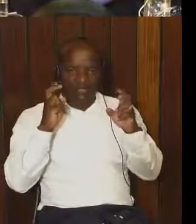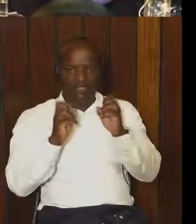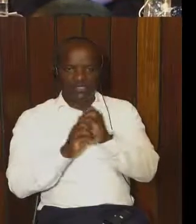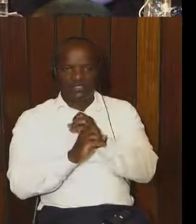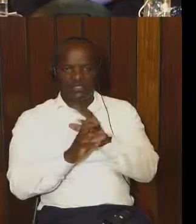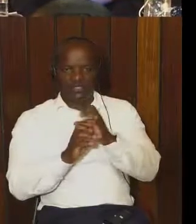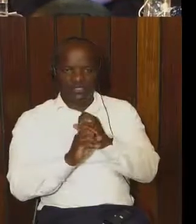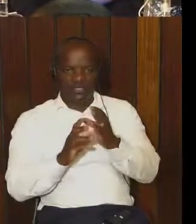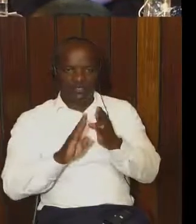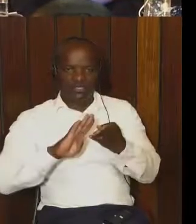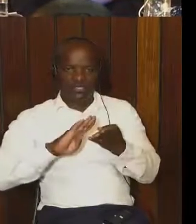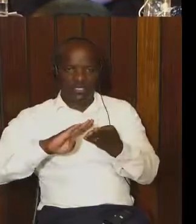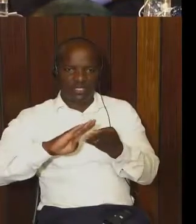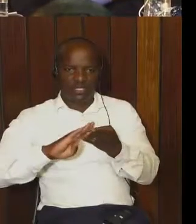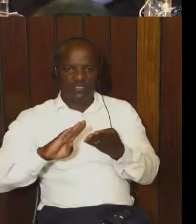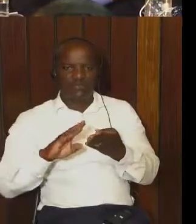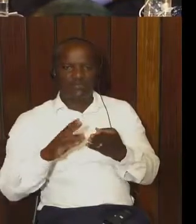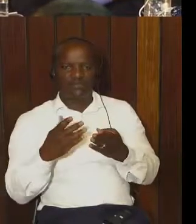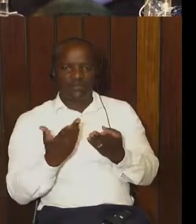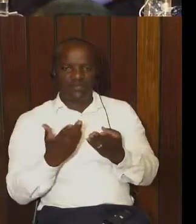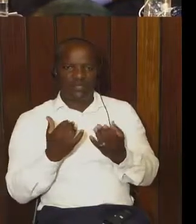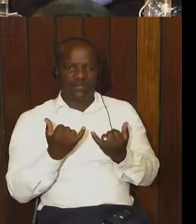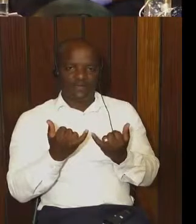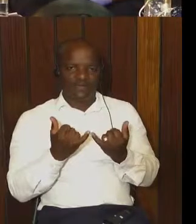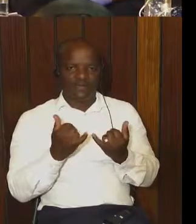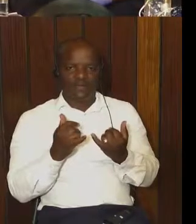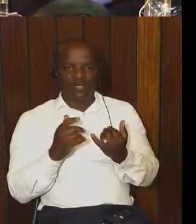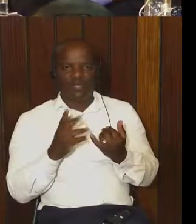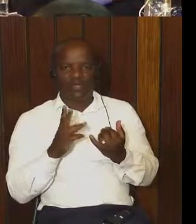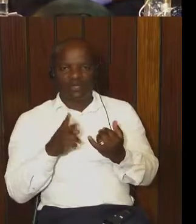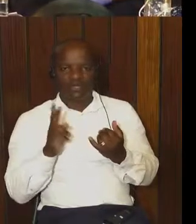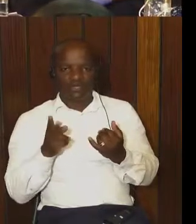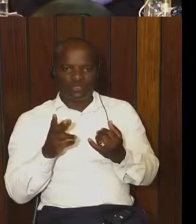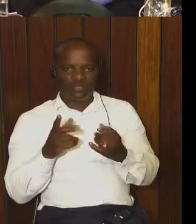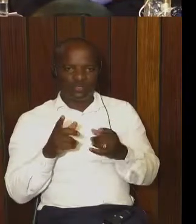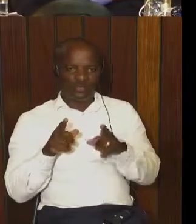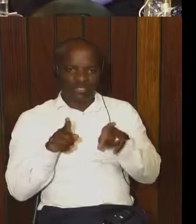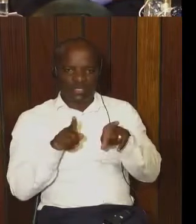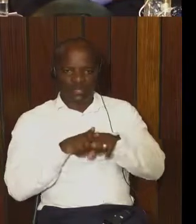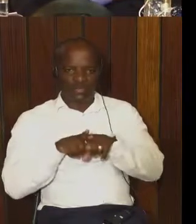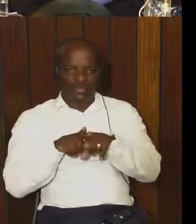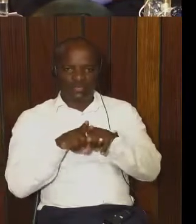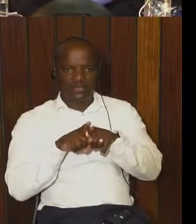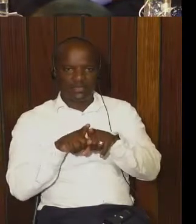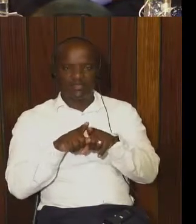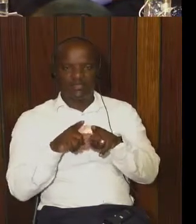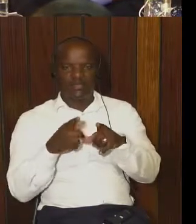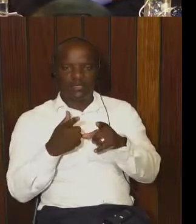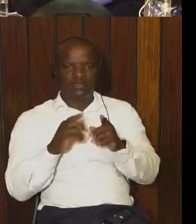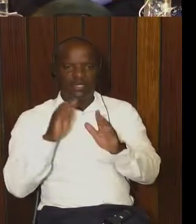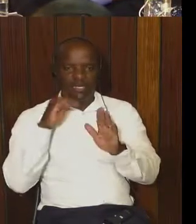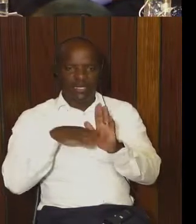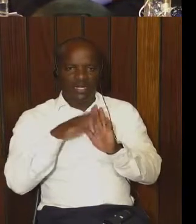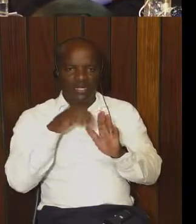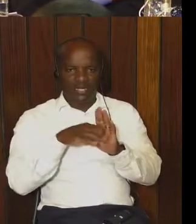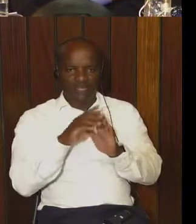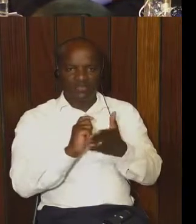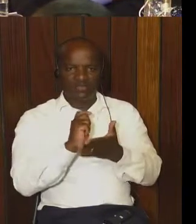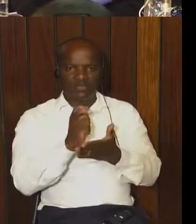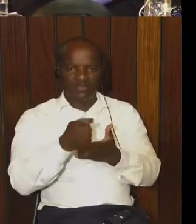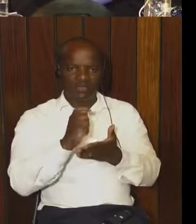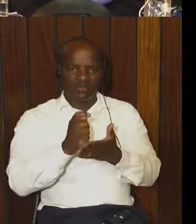tender process. It's also common cause that we have incurred irregular expenditure as a result of this bus